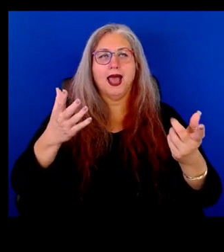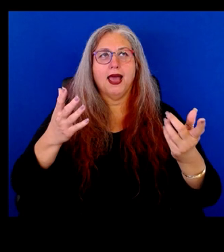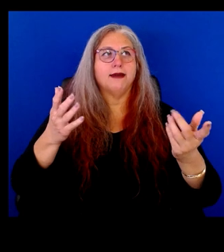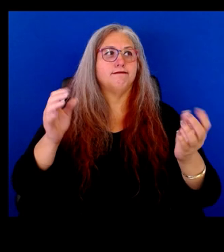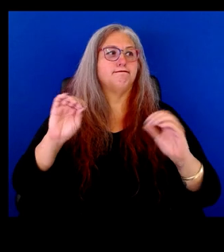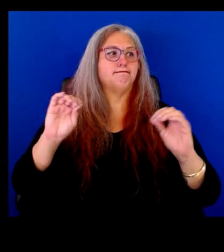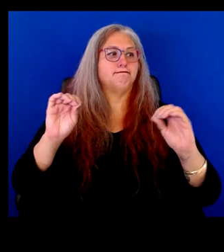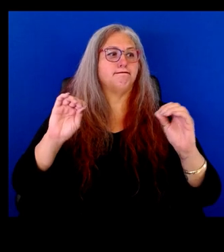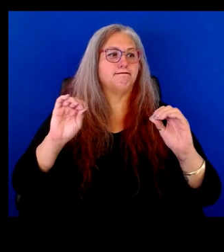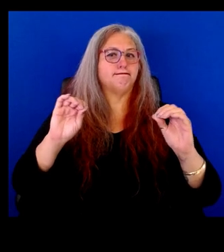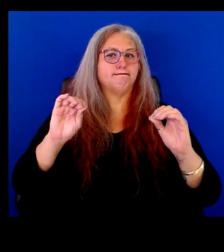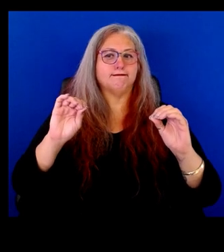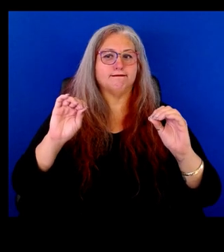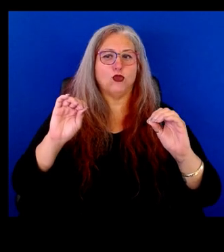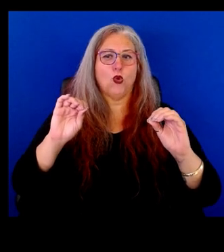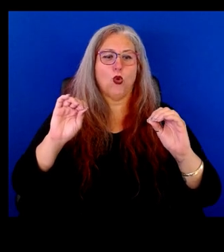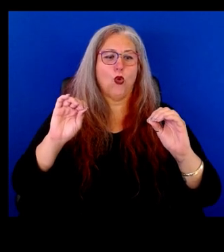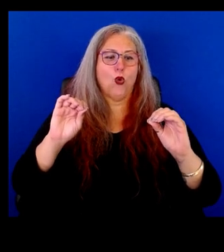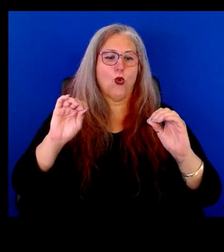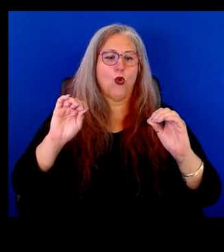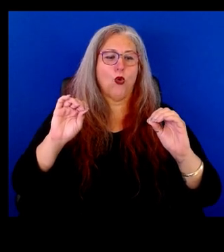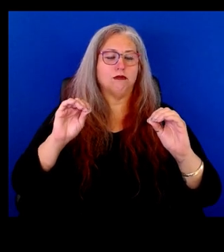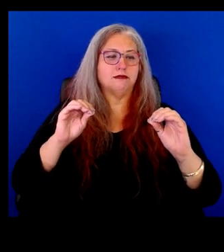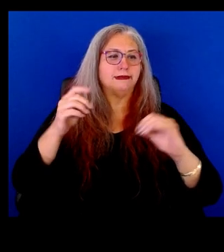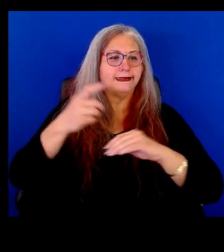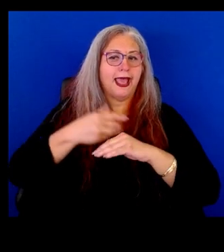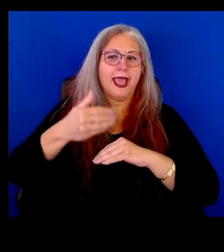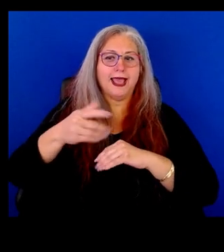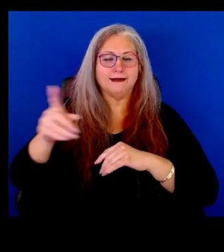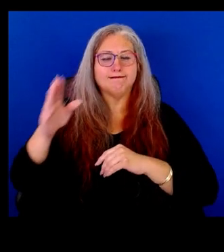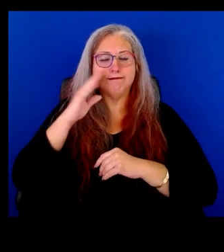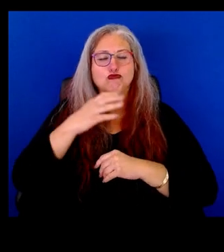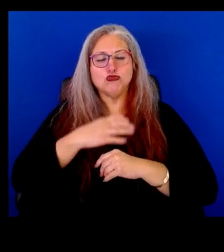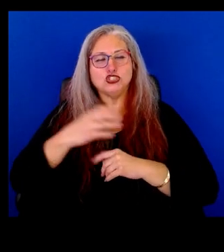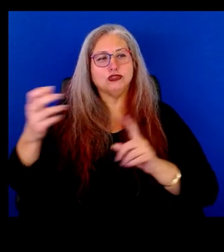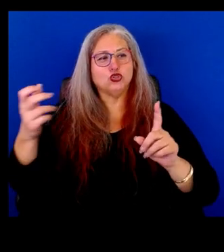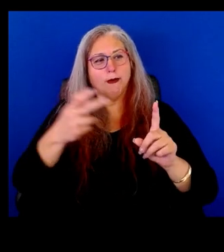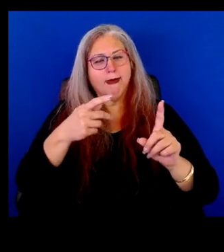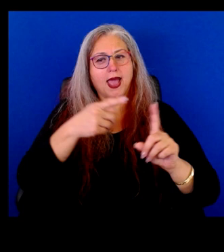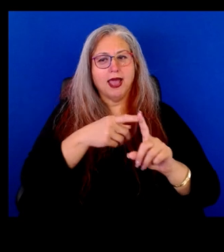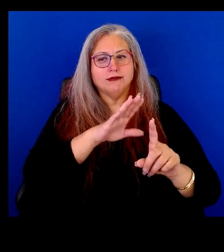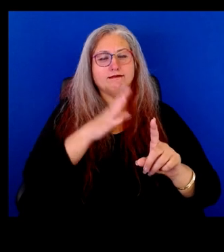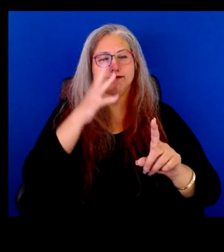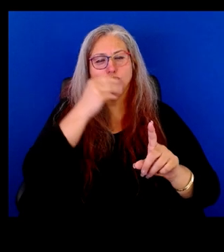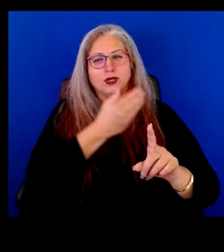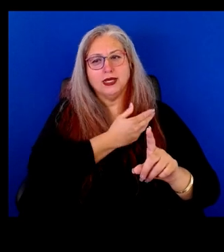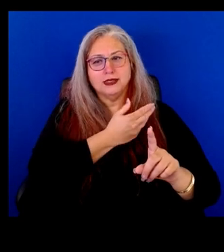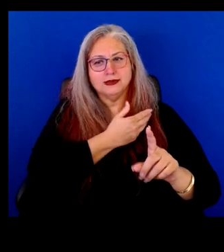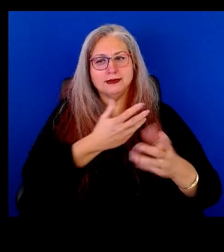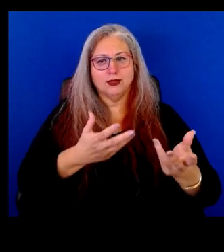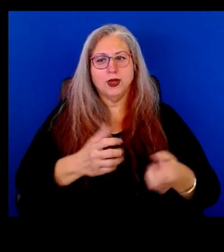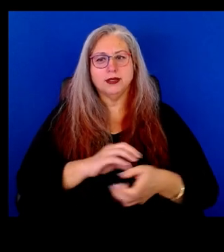does not. There's not one day that goes by where they don't wish that they were back in their beautiful